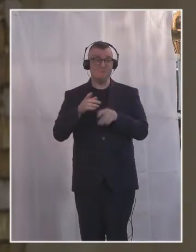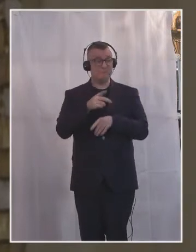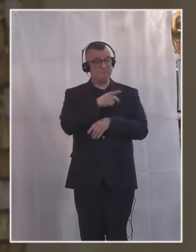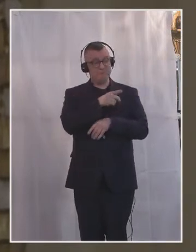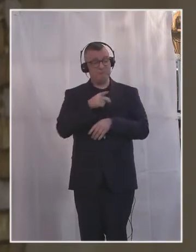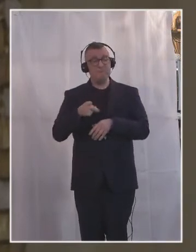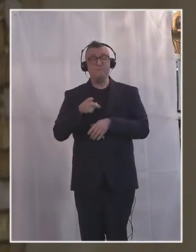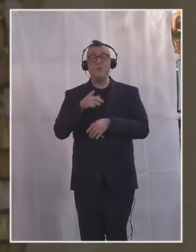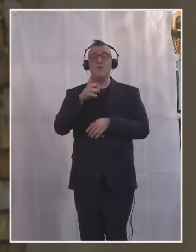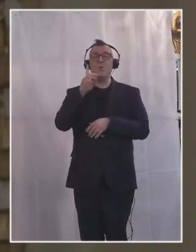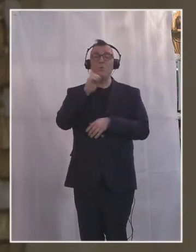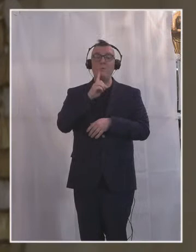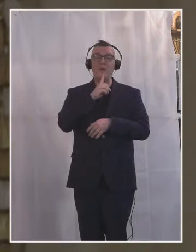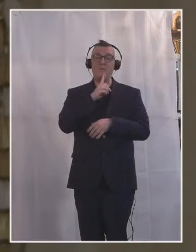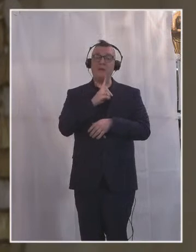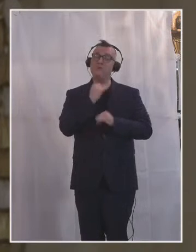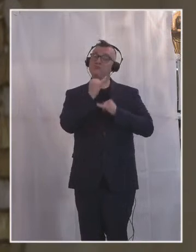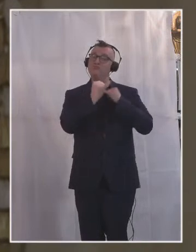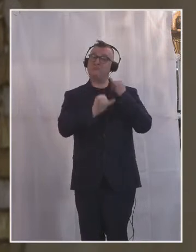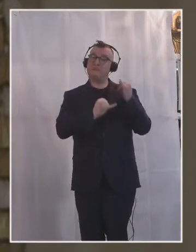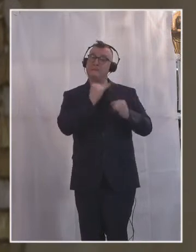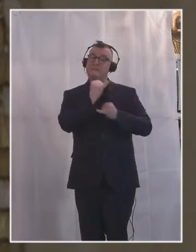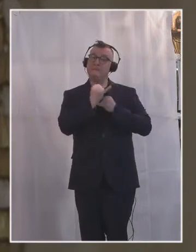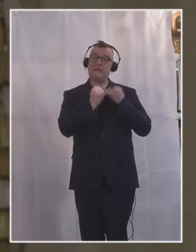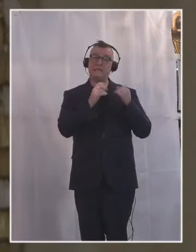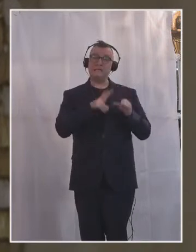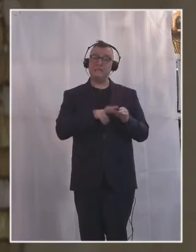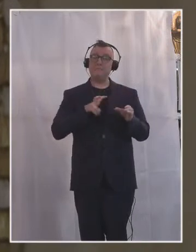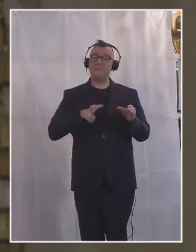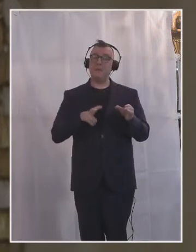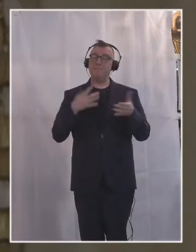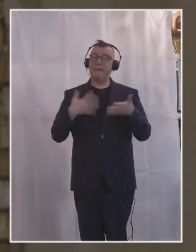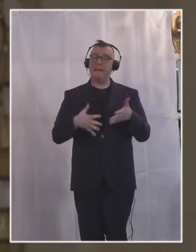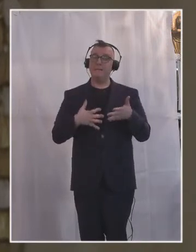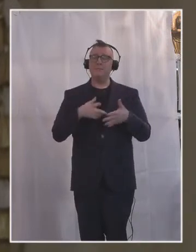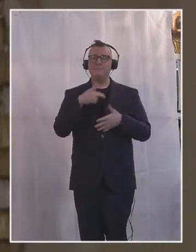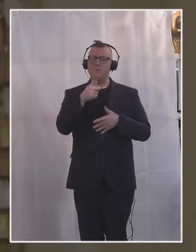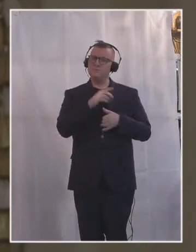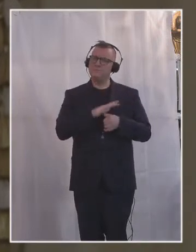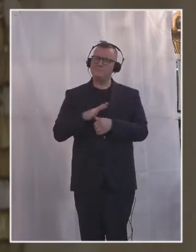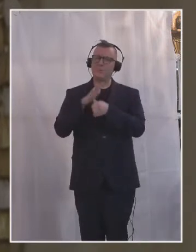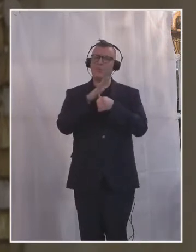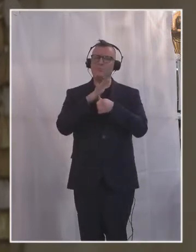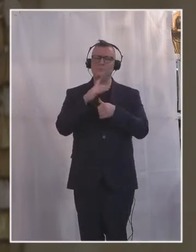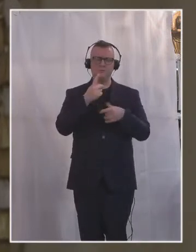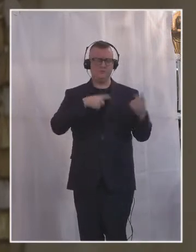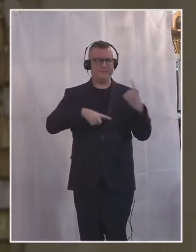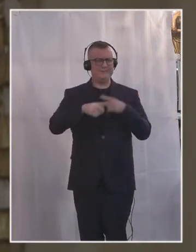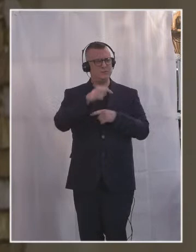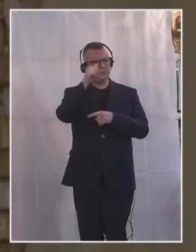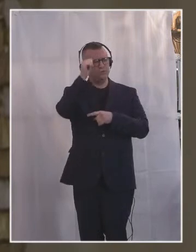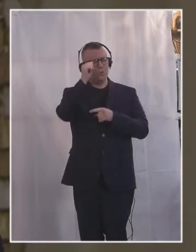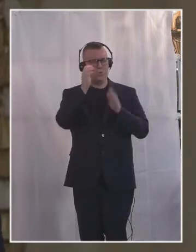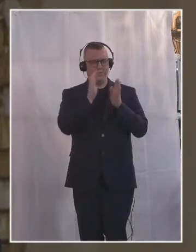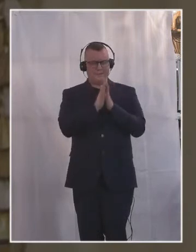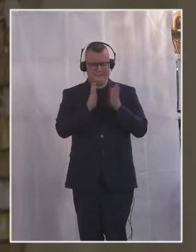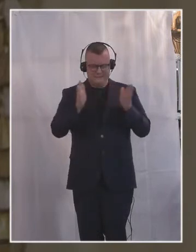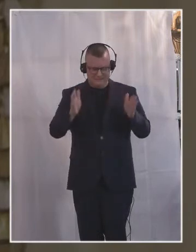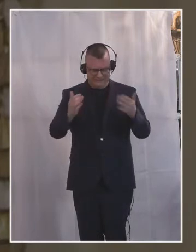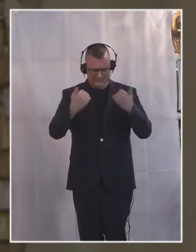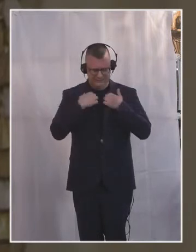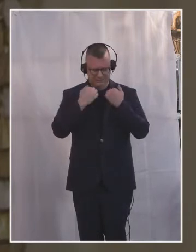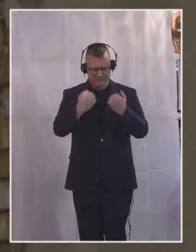criticism of these decisions, but ultimately it's really important for us to know that season and to